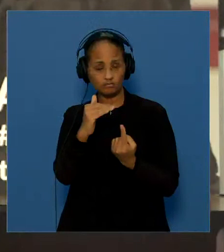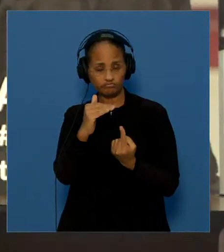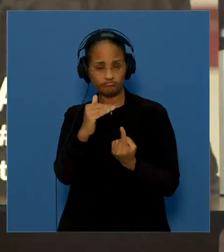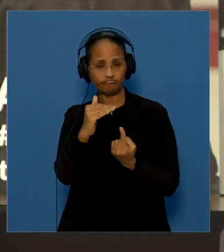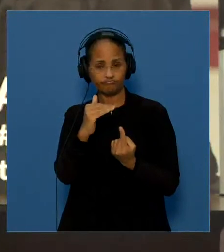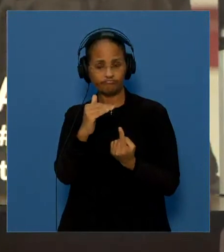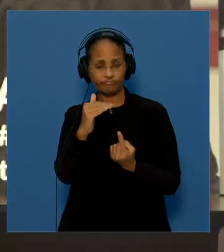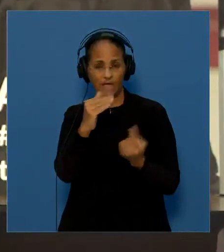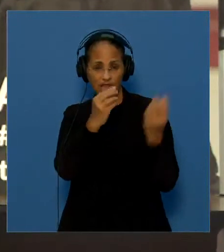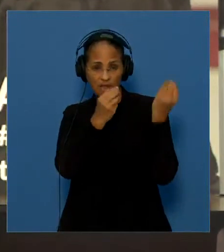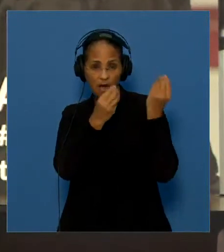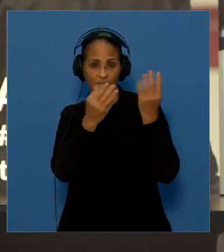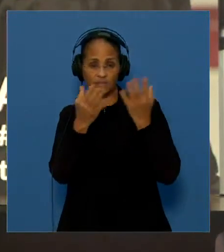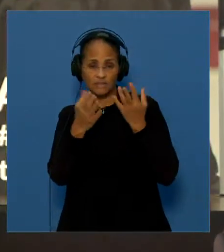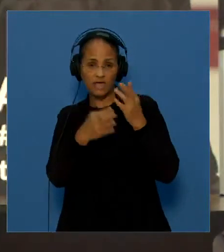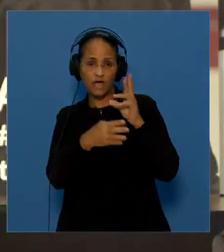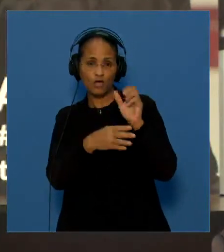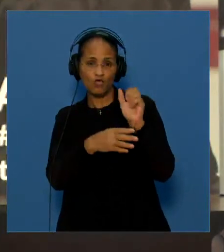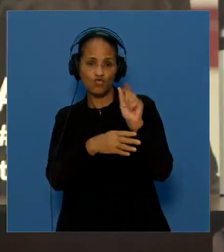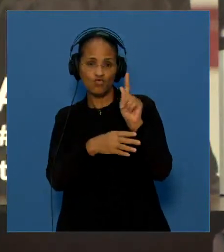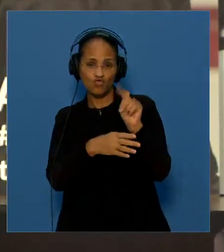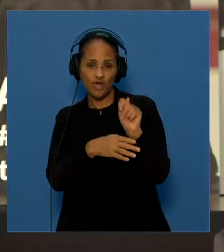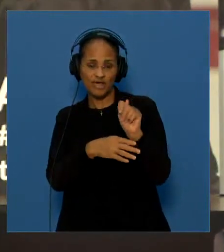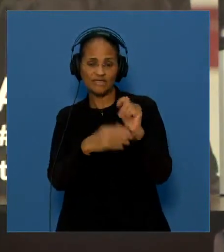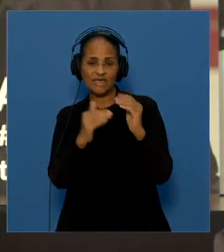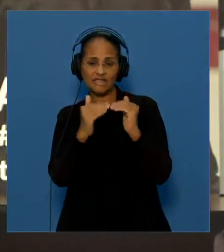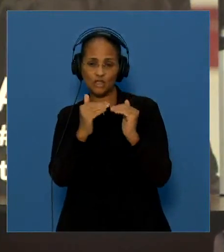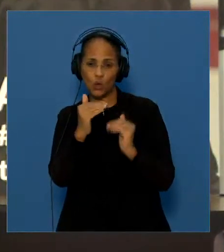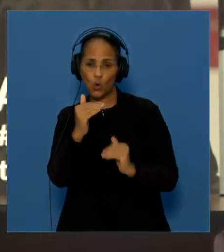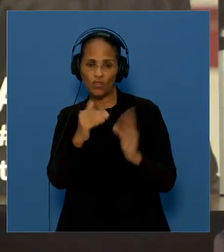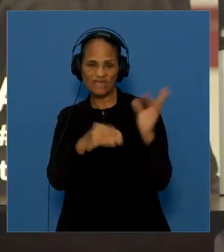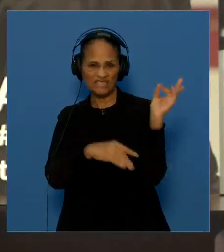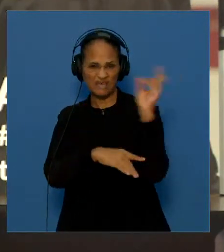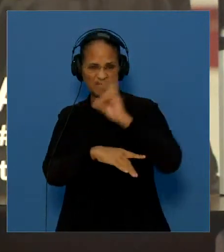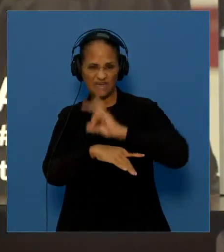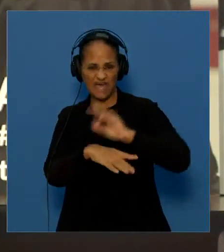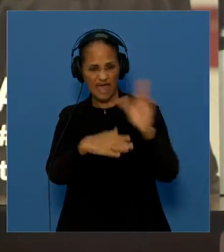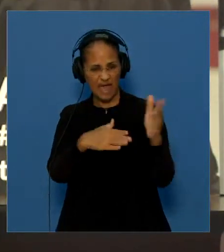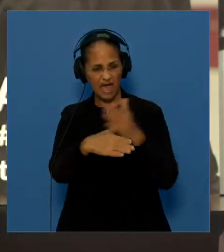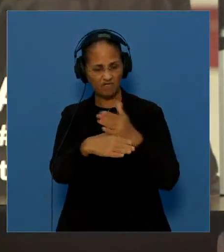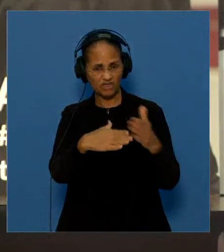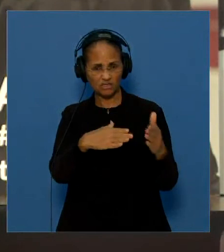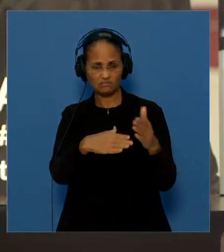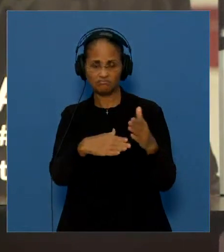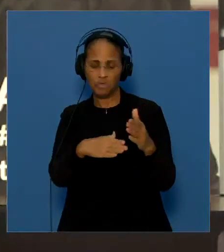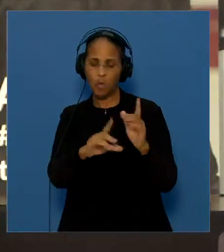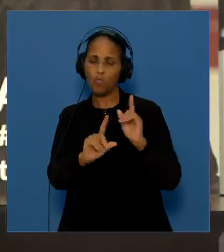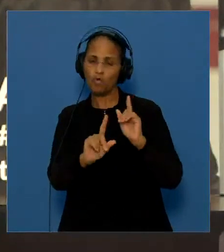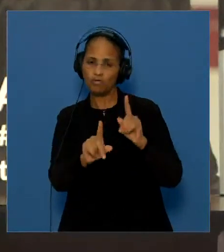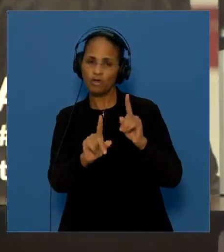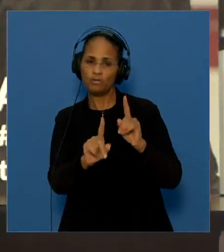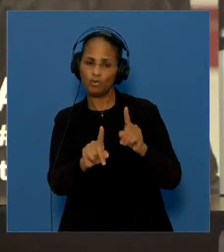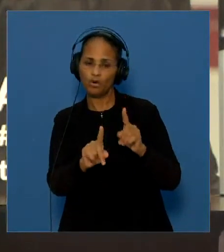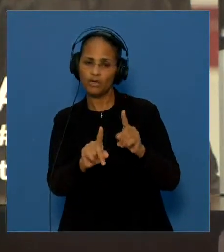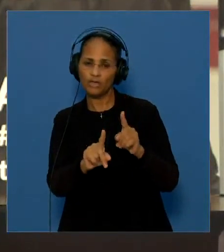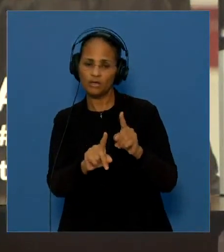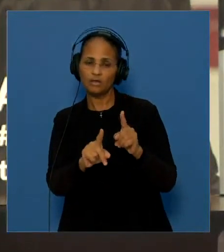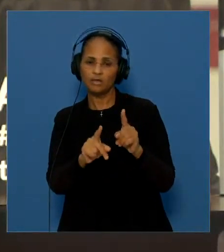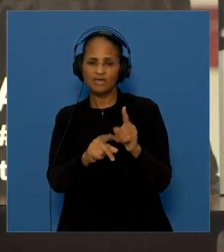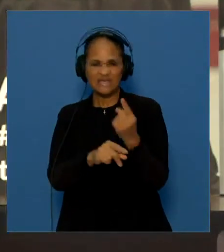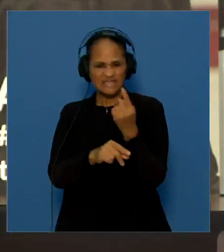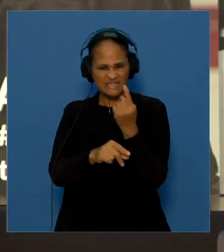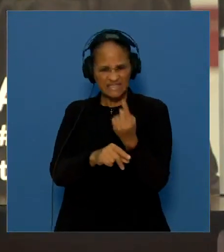The up-to-date daily rate is lower than the 7-day average, without question. We've reported single-digit